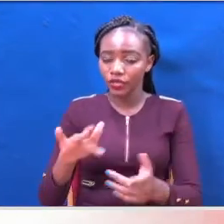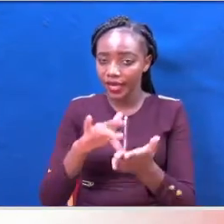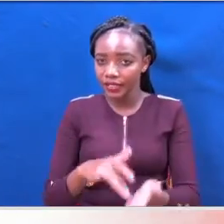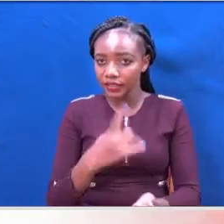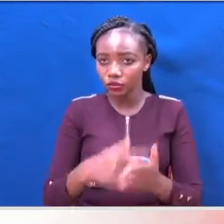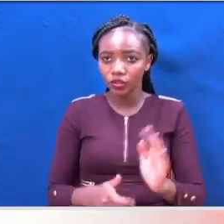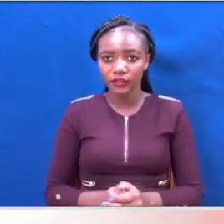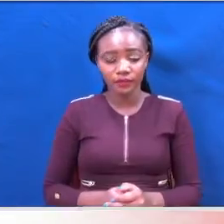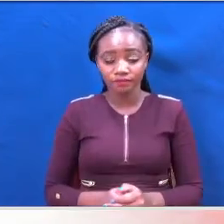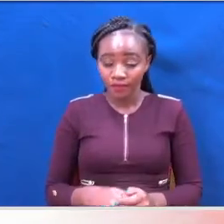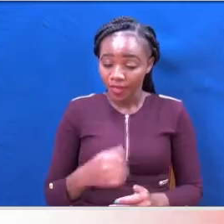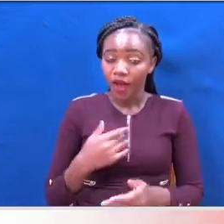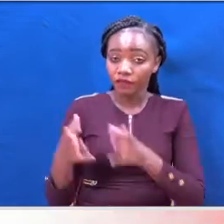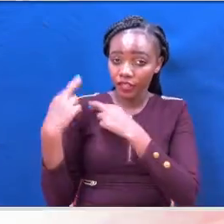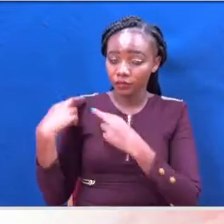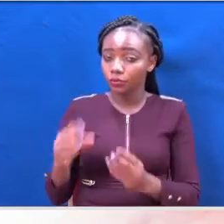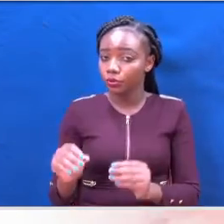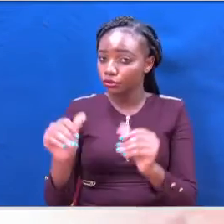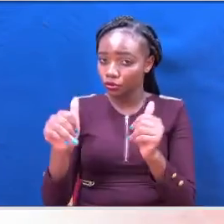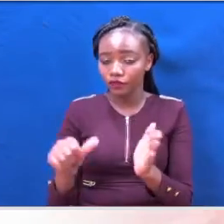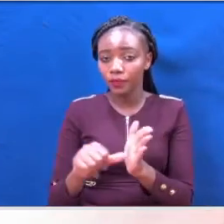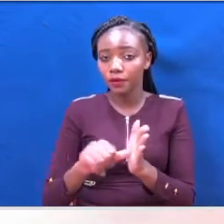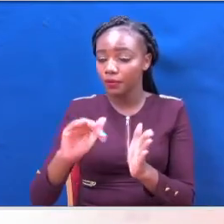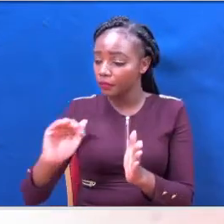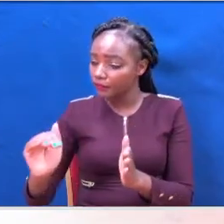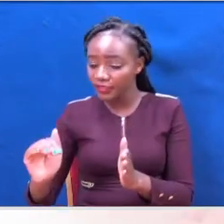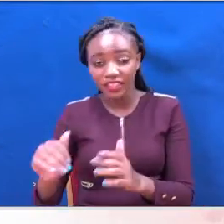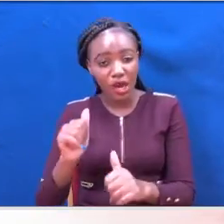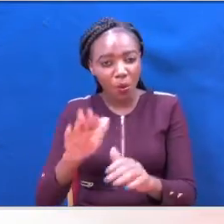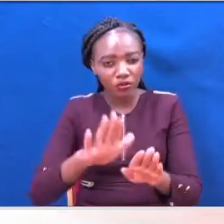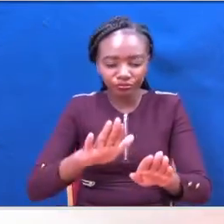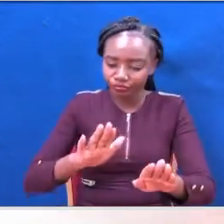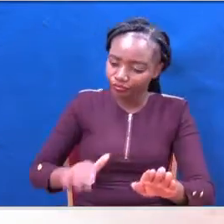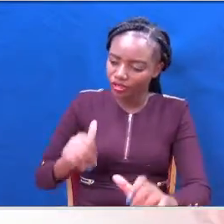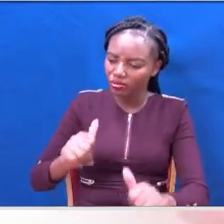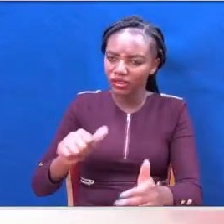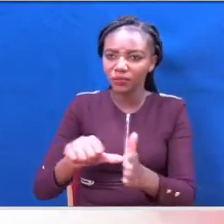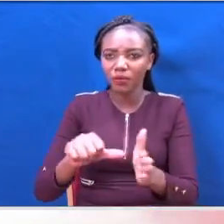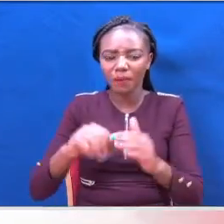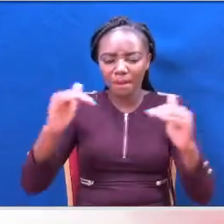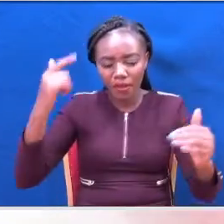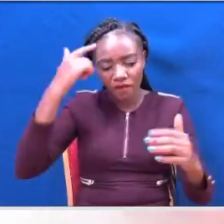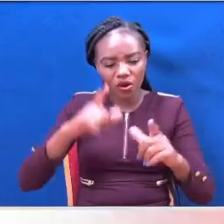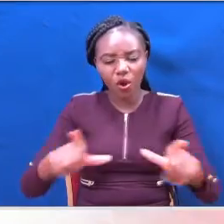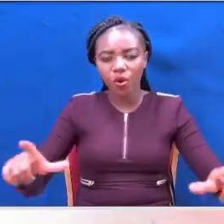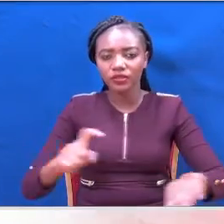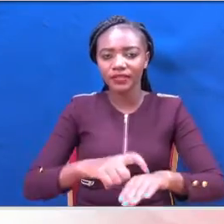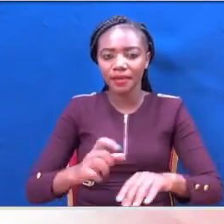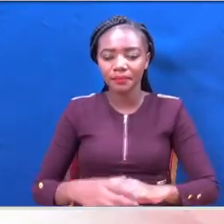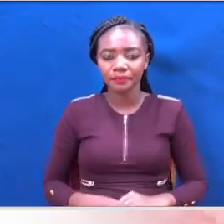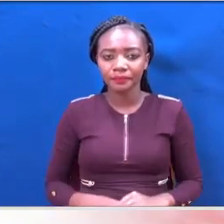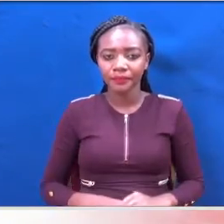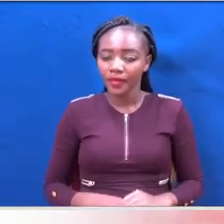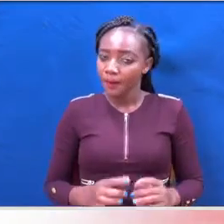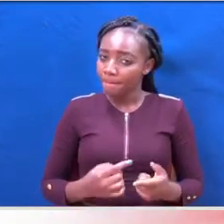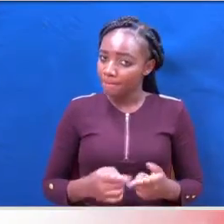that it is up to task to solve the city decongestion puzzle that has been a nut too hard to crack for its predecessors.